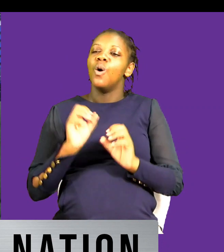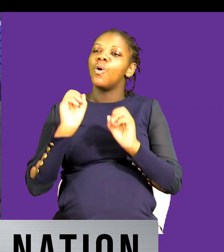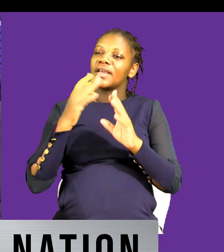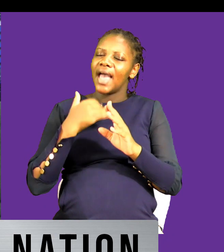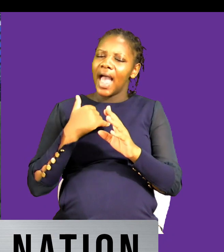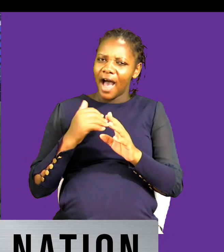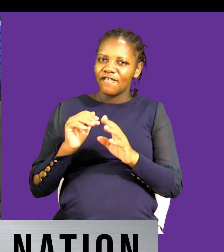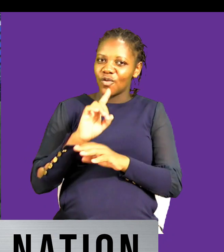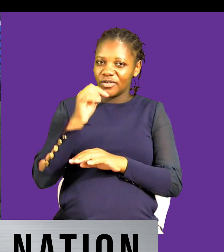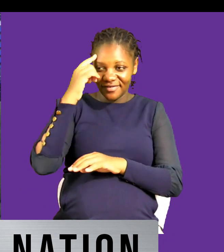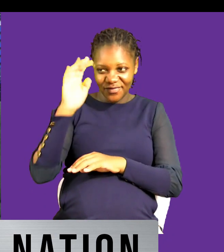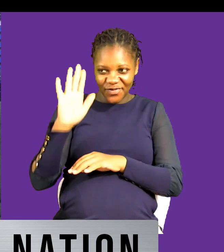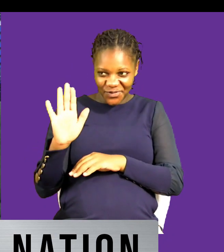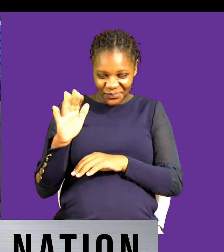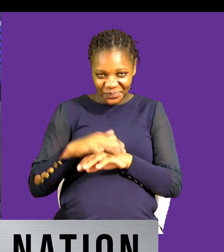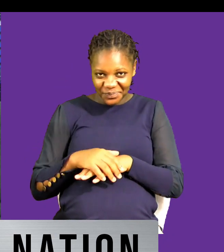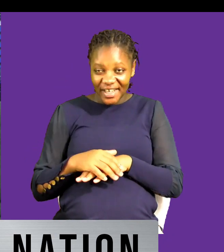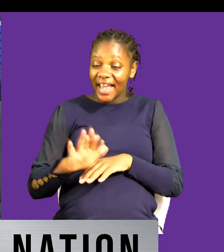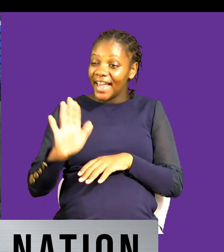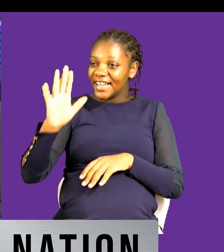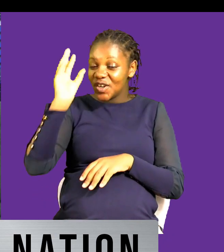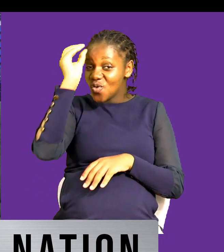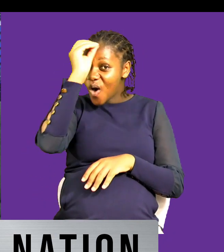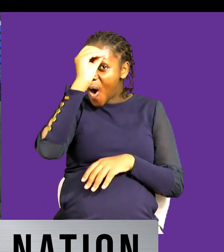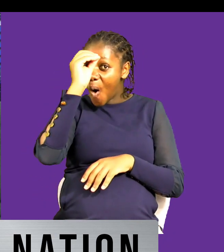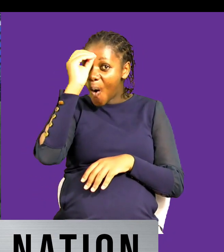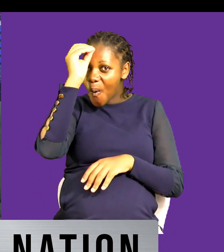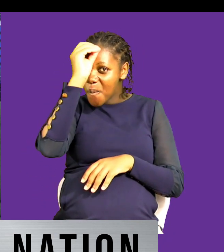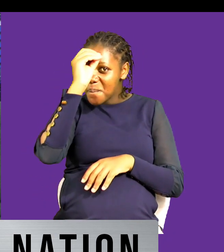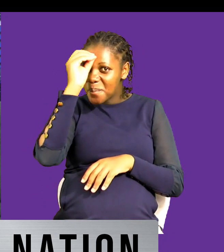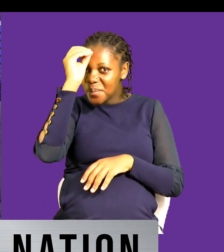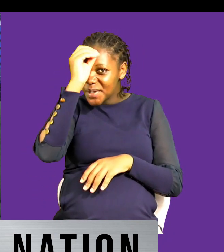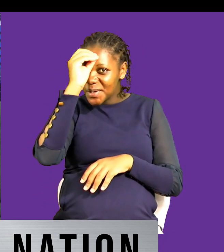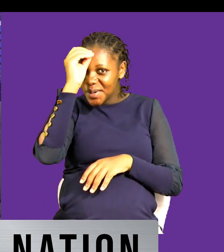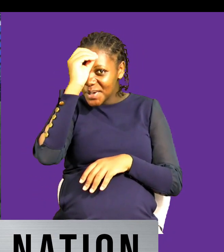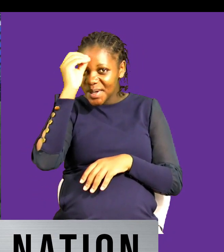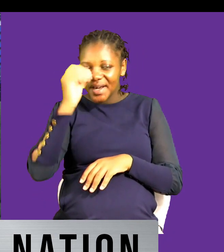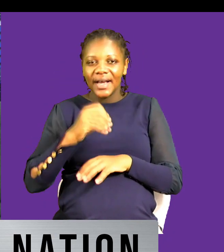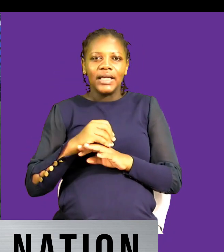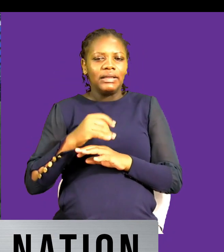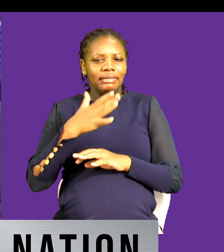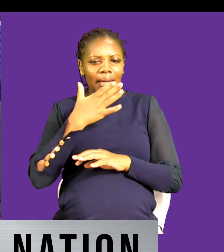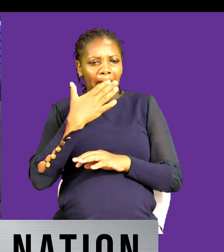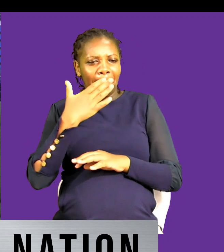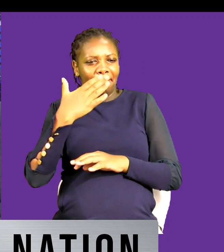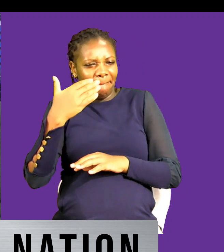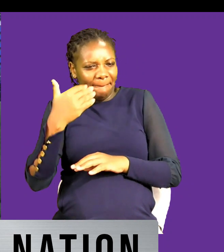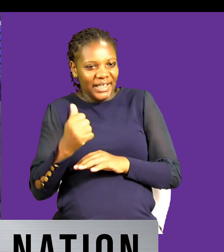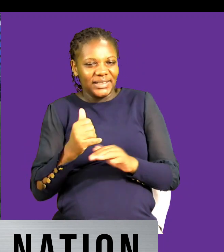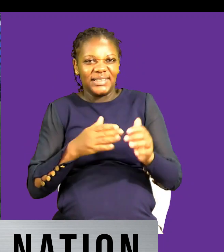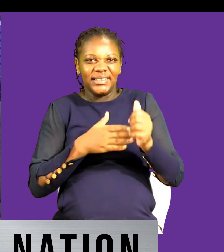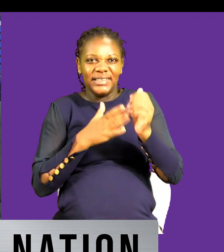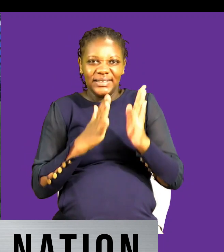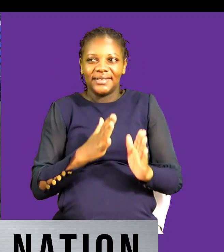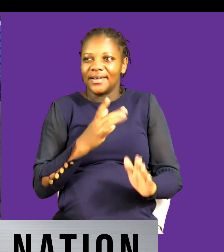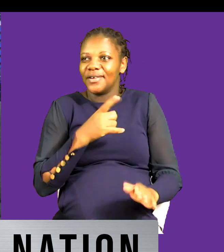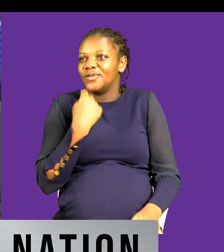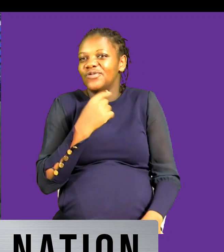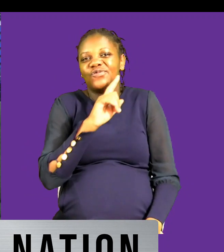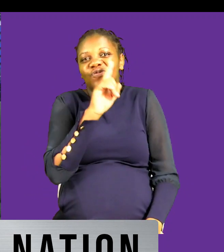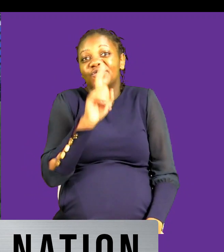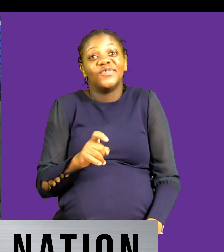opinion, what are the genuine marks of a proper champion for the people? Because you seem to rule out ODM.